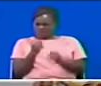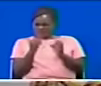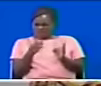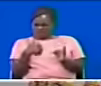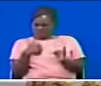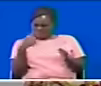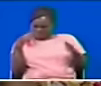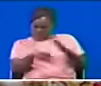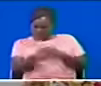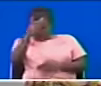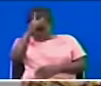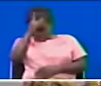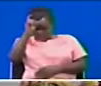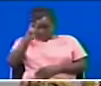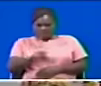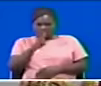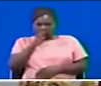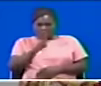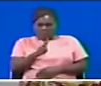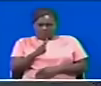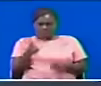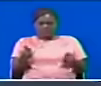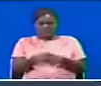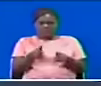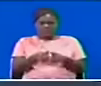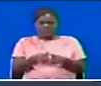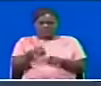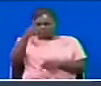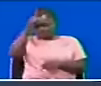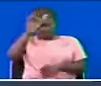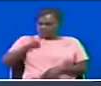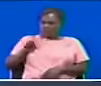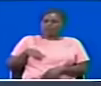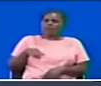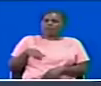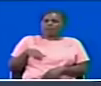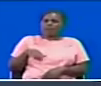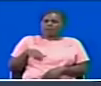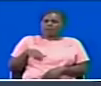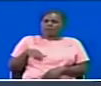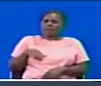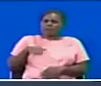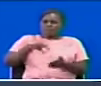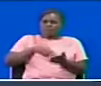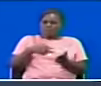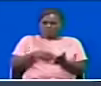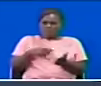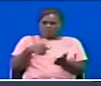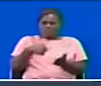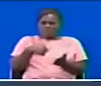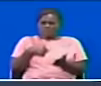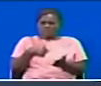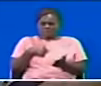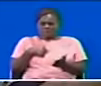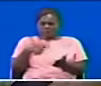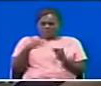to the grassroots, then I just have to be like my grassroots woman, because I'm a grassroots woman also. Okay. It doesn't mean that when you have reached